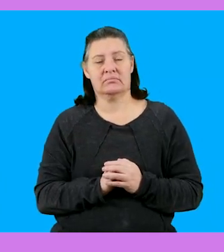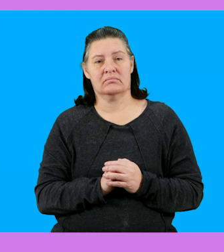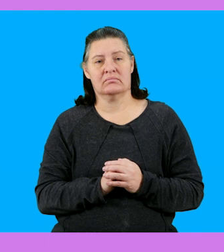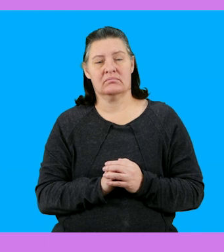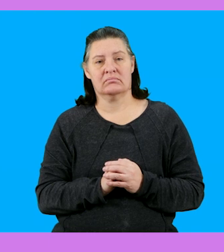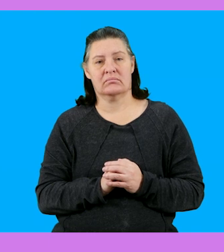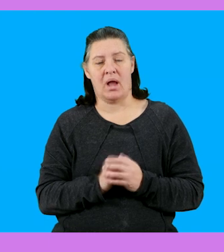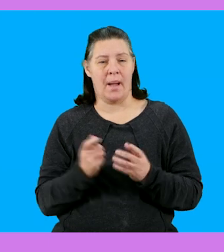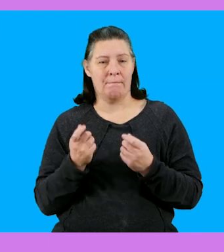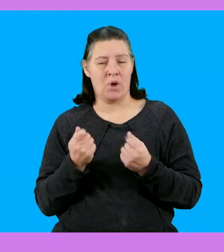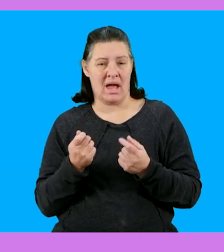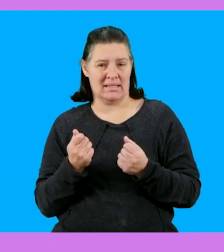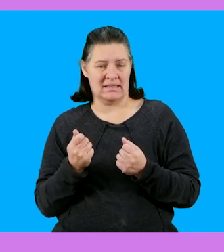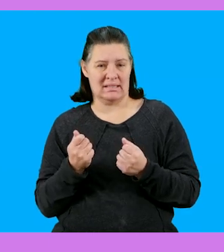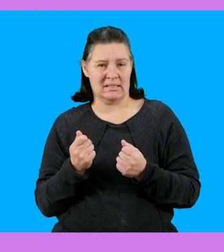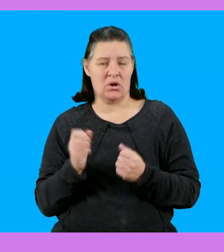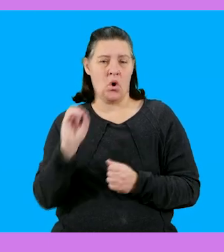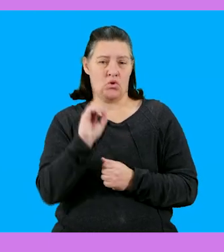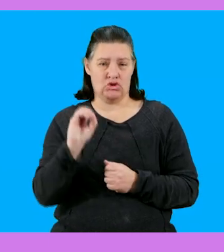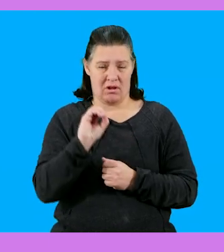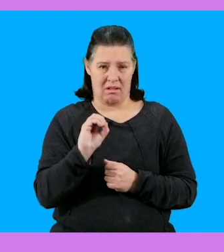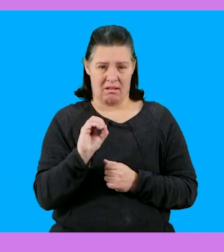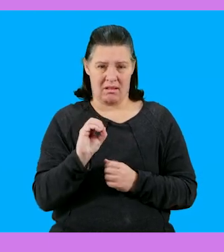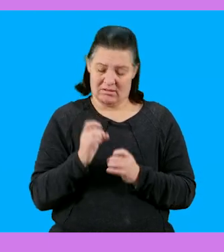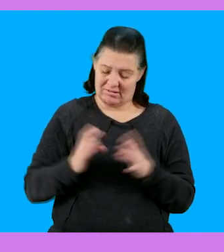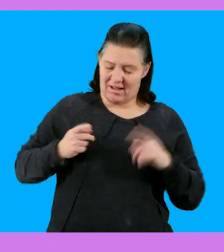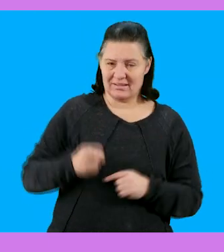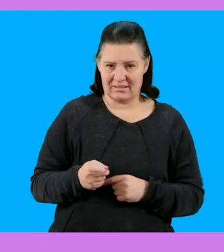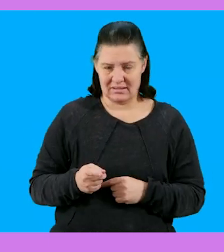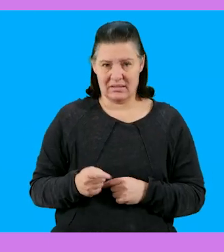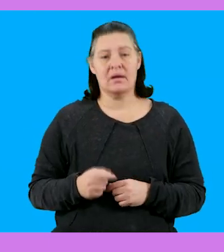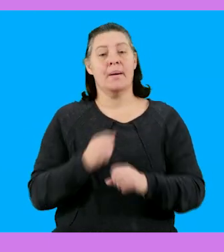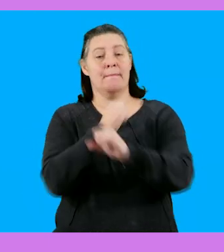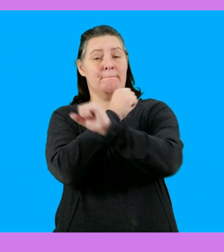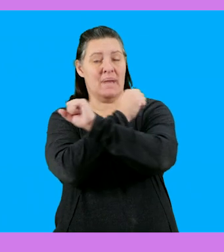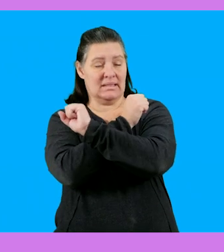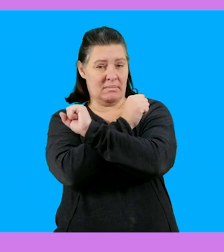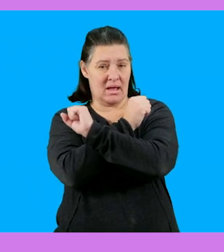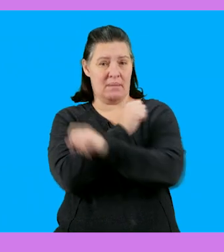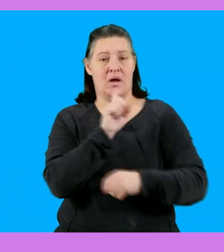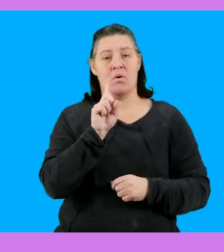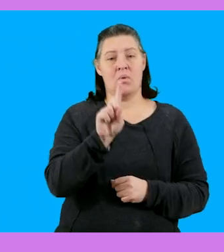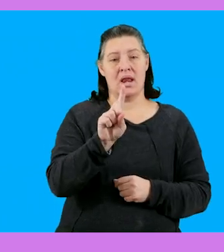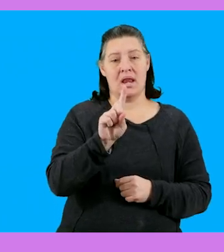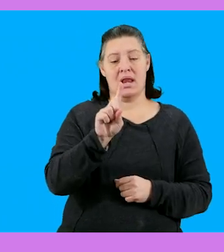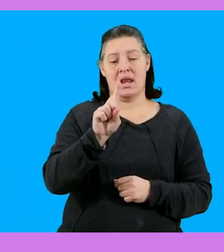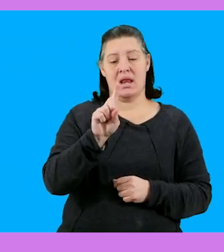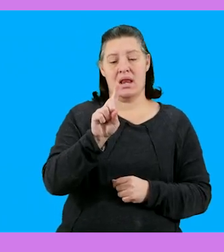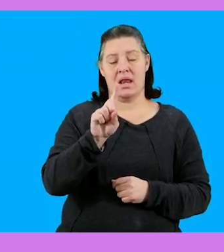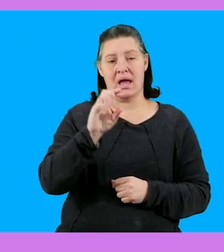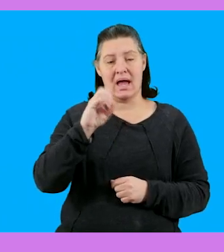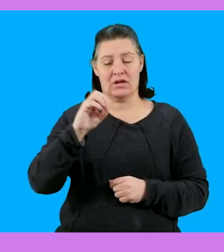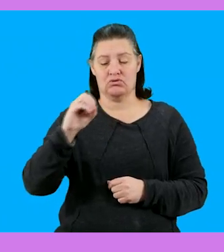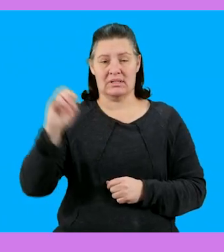or original price, right, of an item, multiply by 100 over 1,